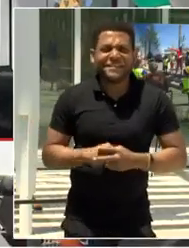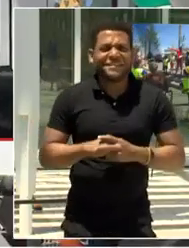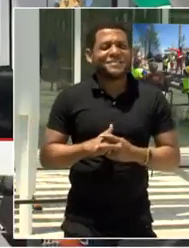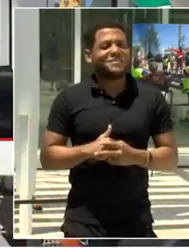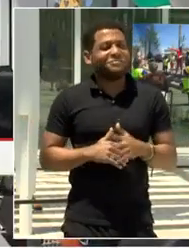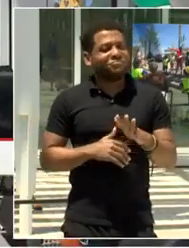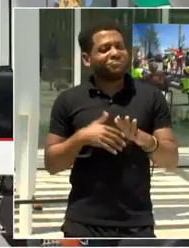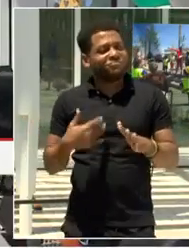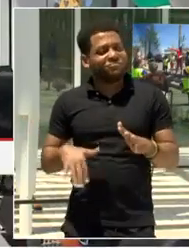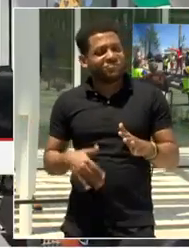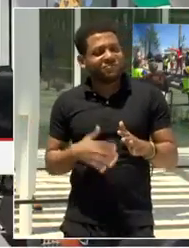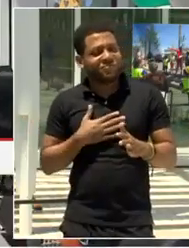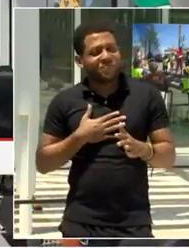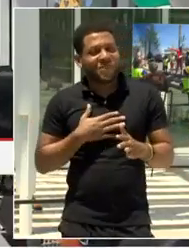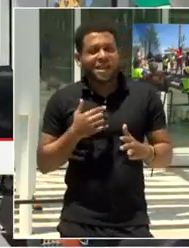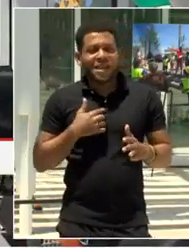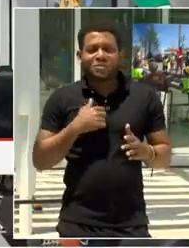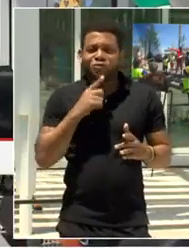really excited